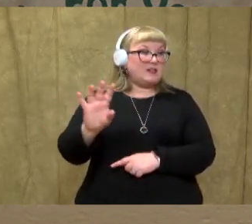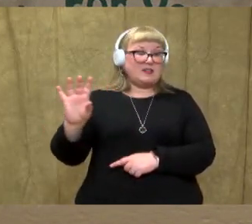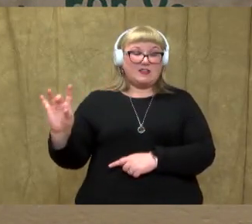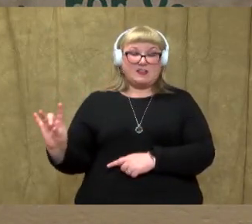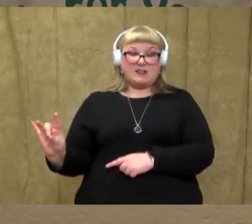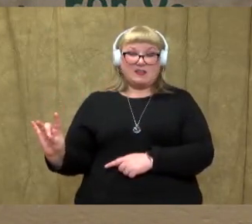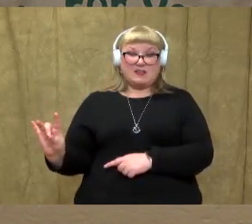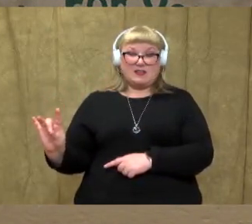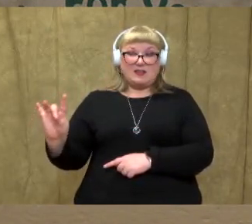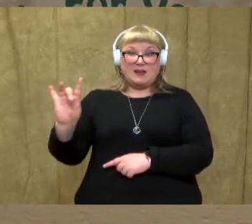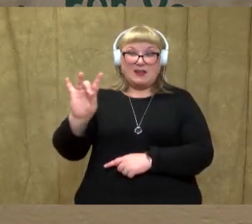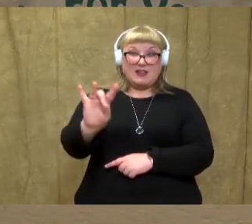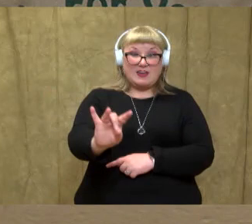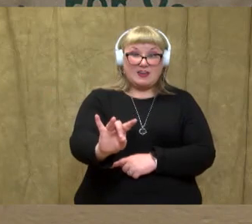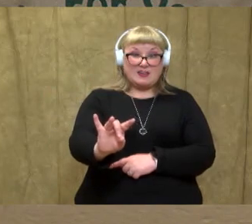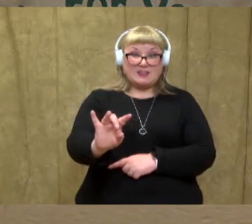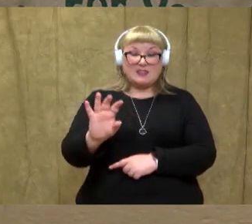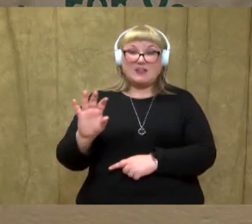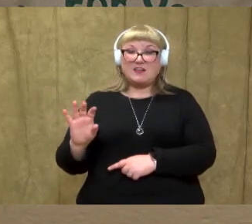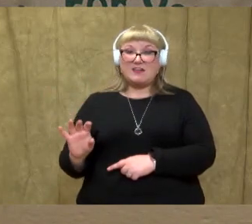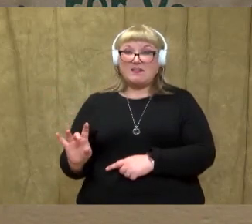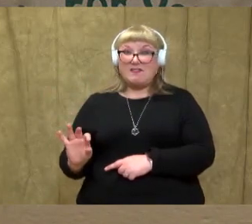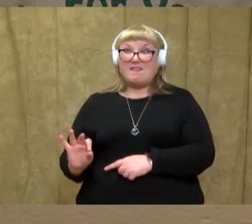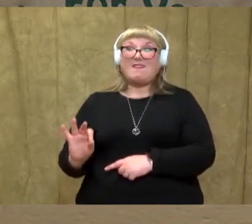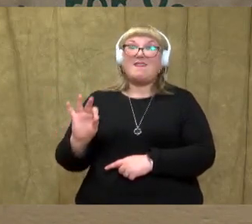7, 8,